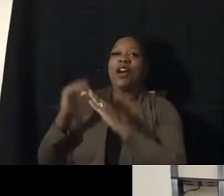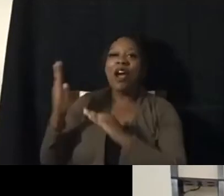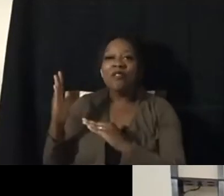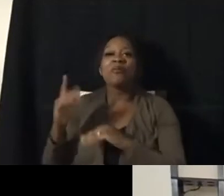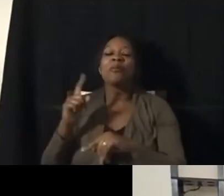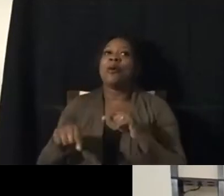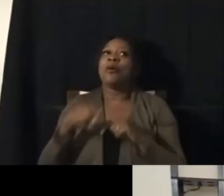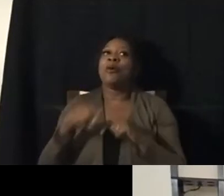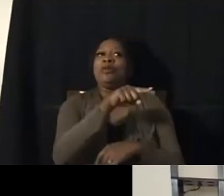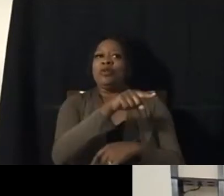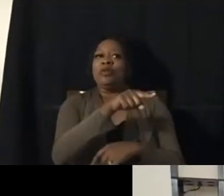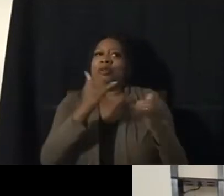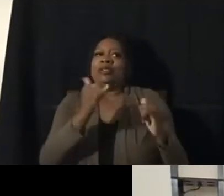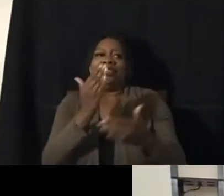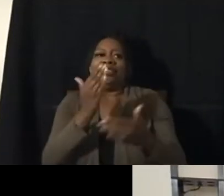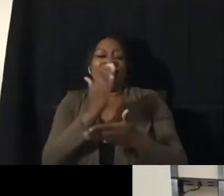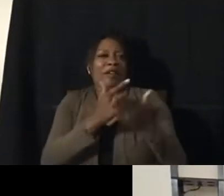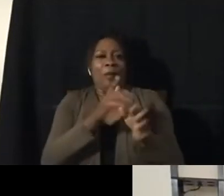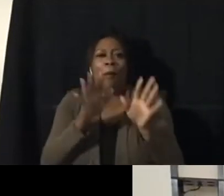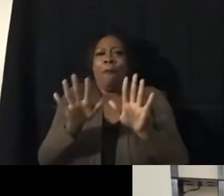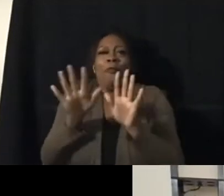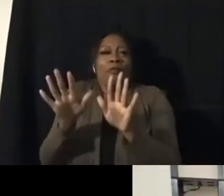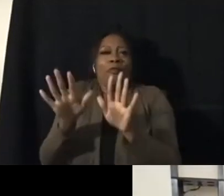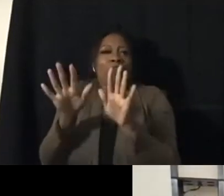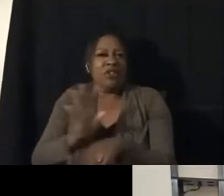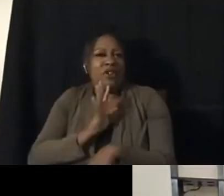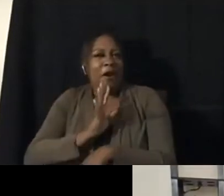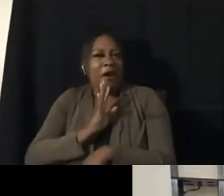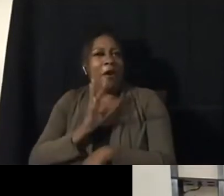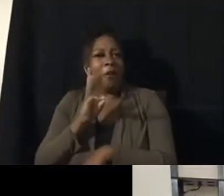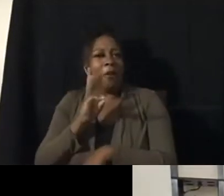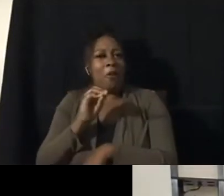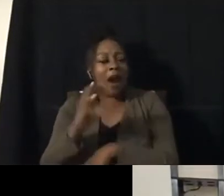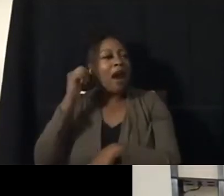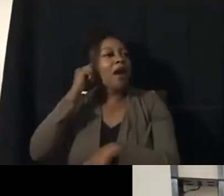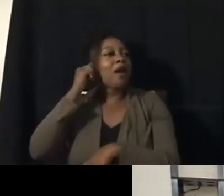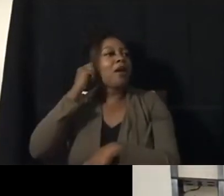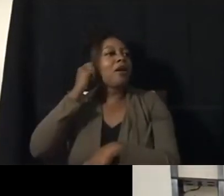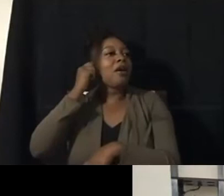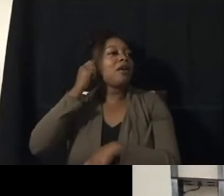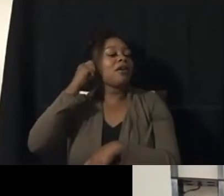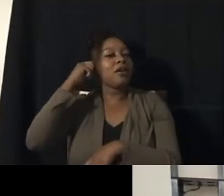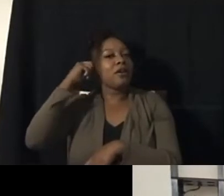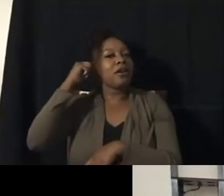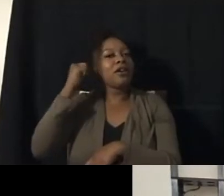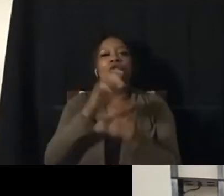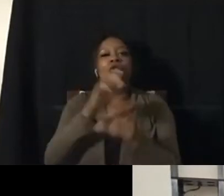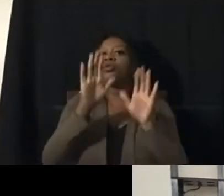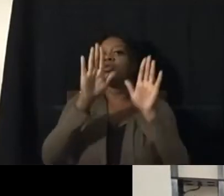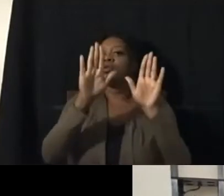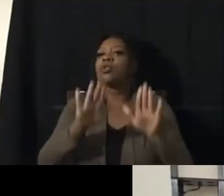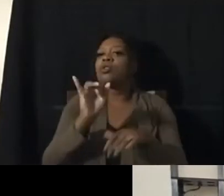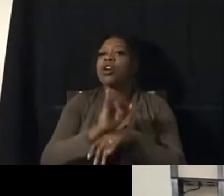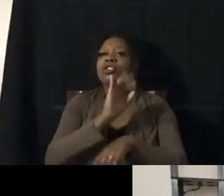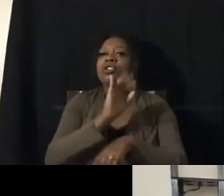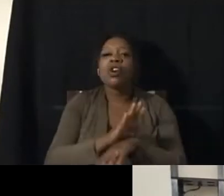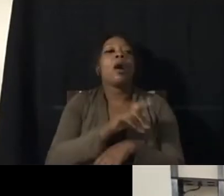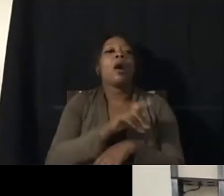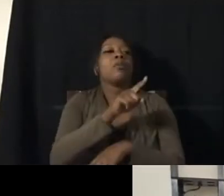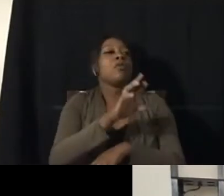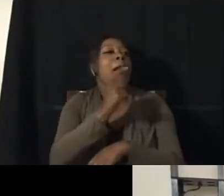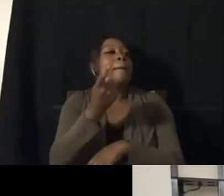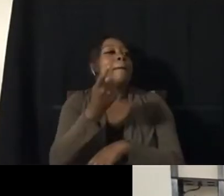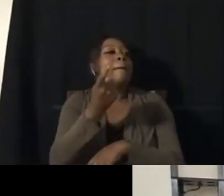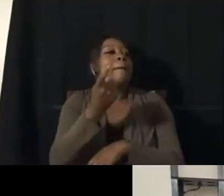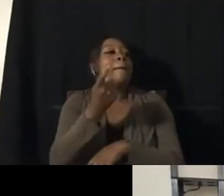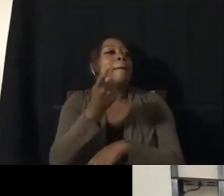envelope. And you did a great job at it. Like I said, being Muslim American and having a friend with a disability, how did your friendship